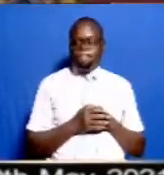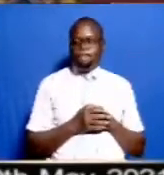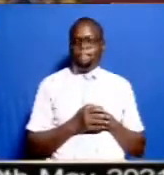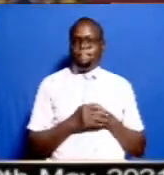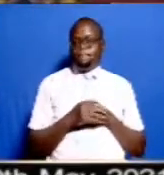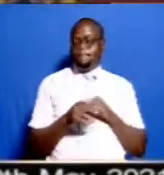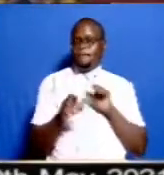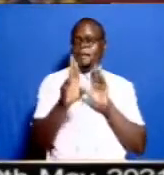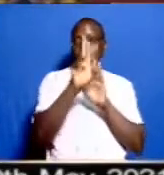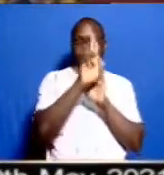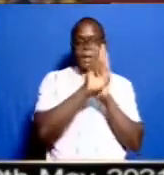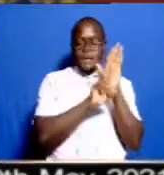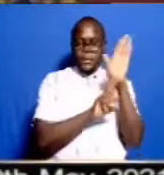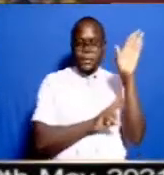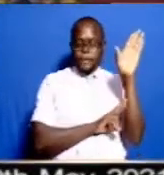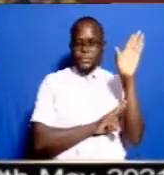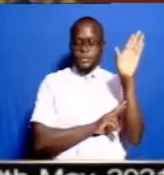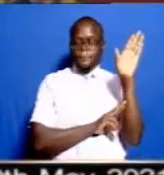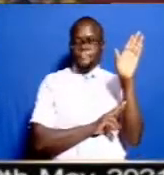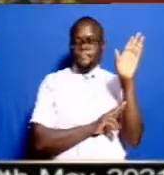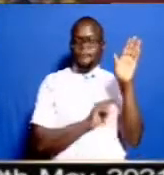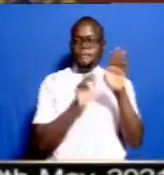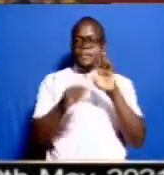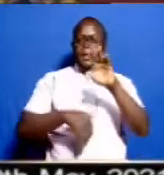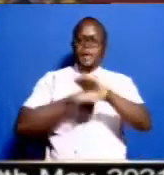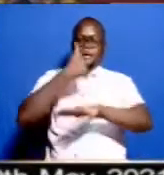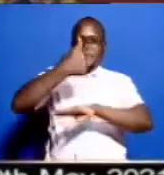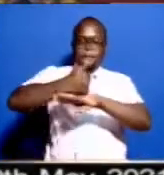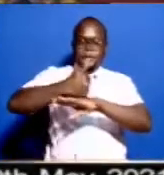These regulations, Madam Speaker, establishes